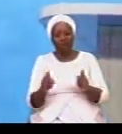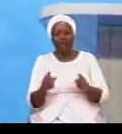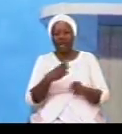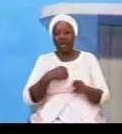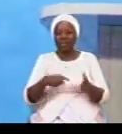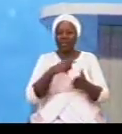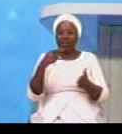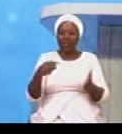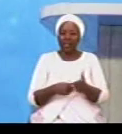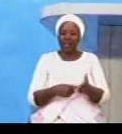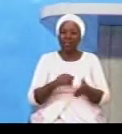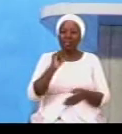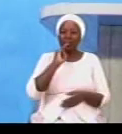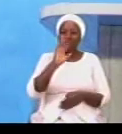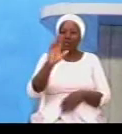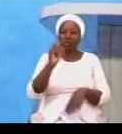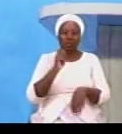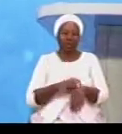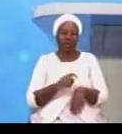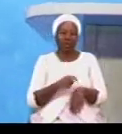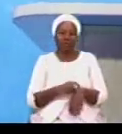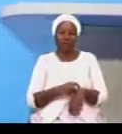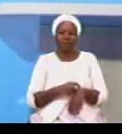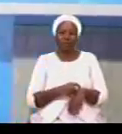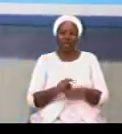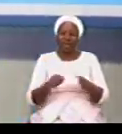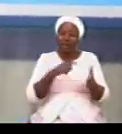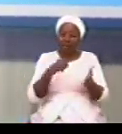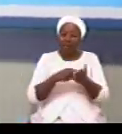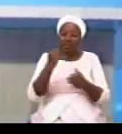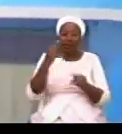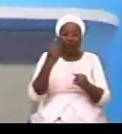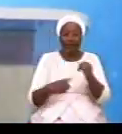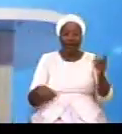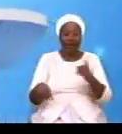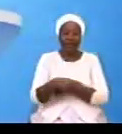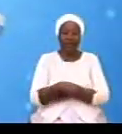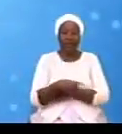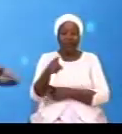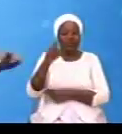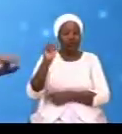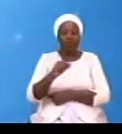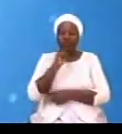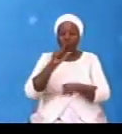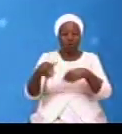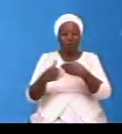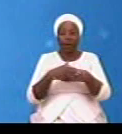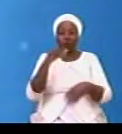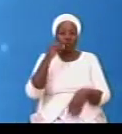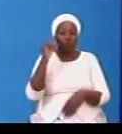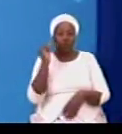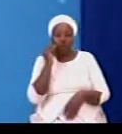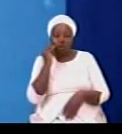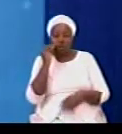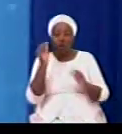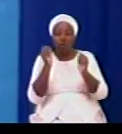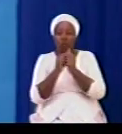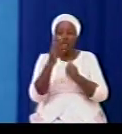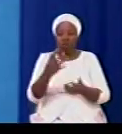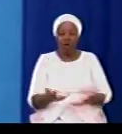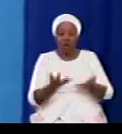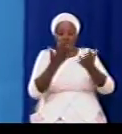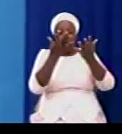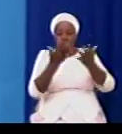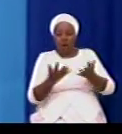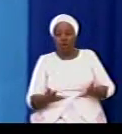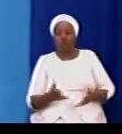a final day. You must not go back home with your load, the guilt, the condemnation of